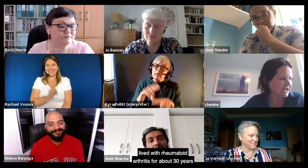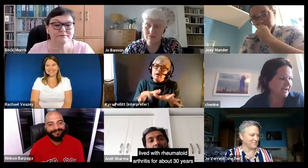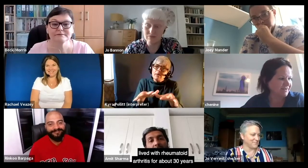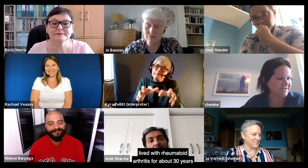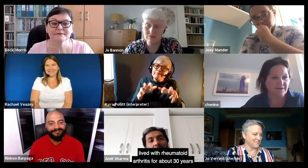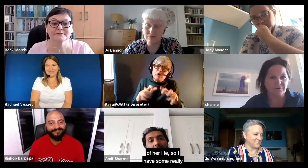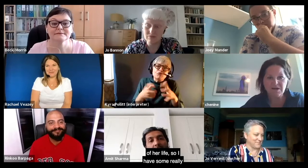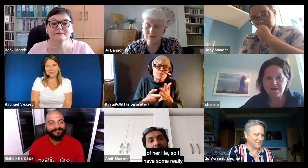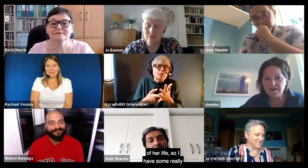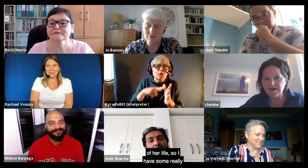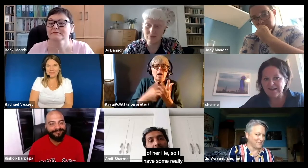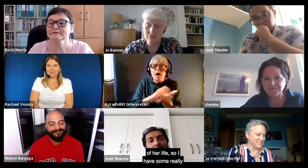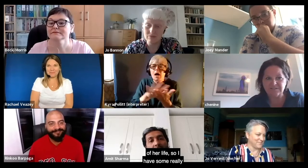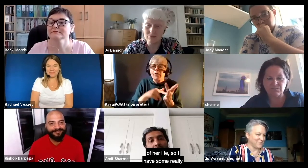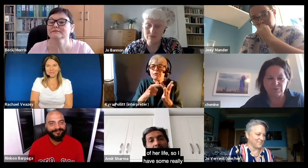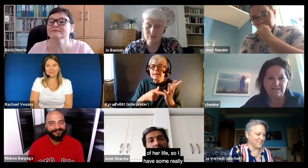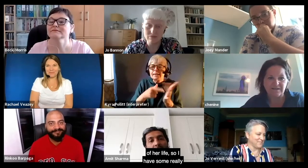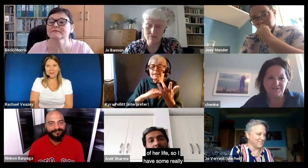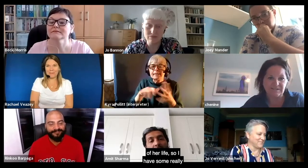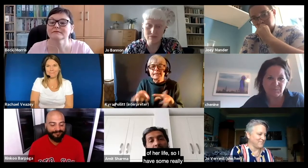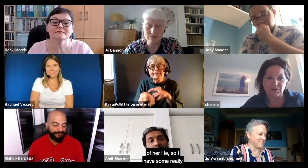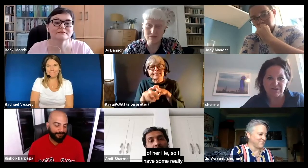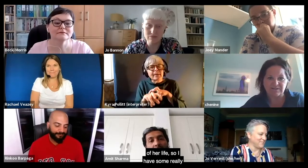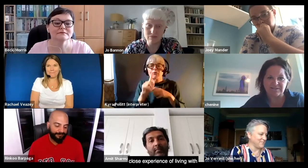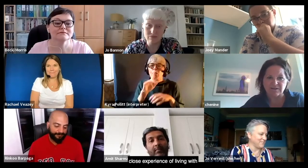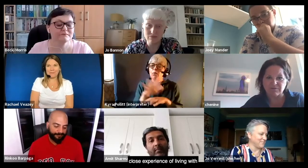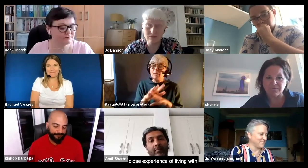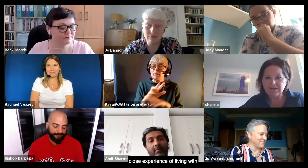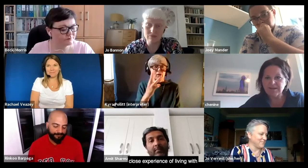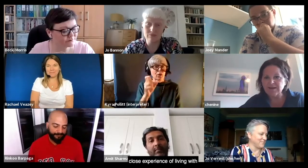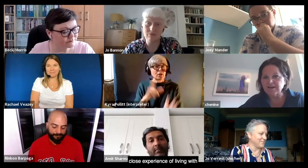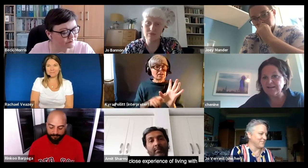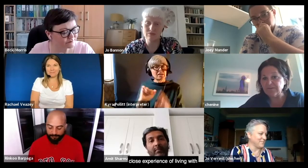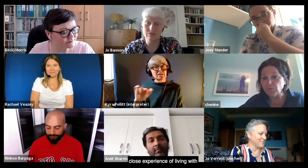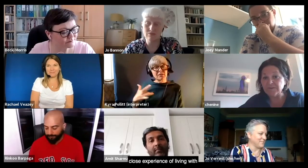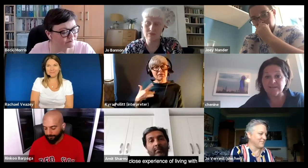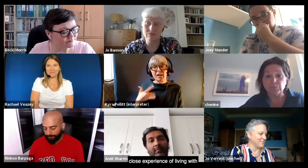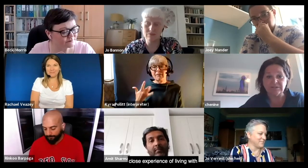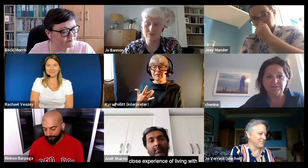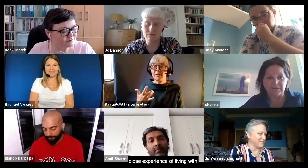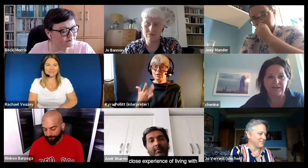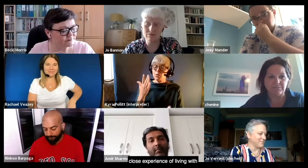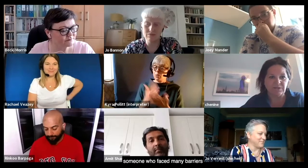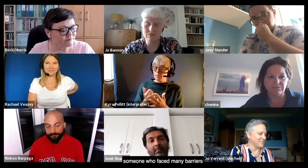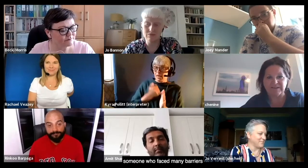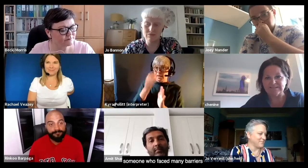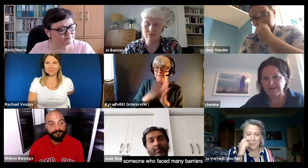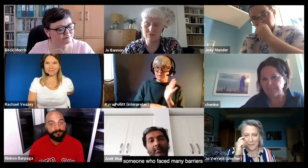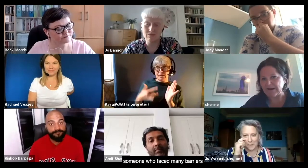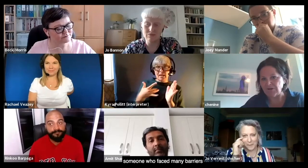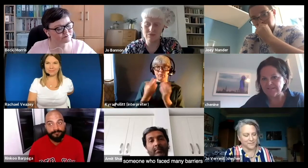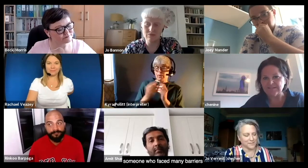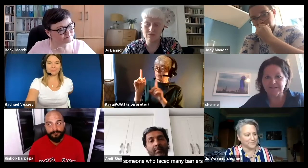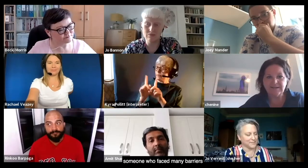years of her life. So I have some really close experience of living with someone who faced